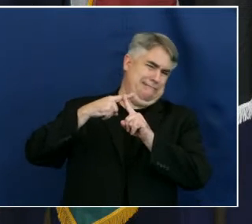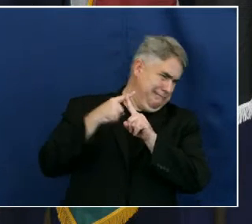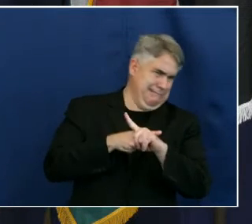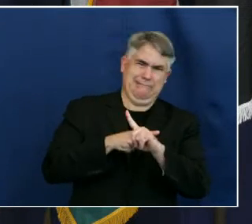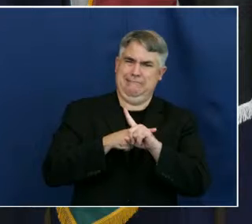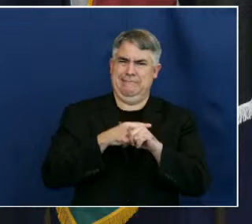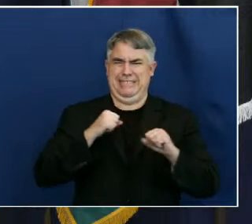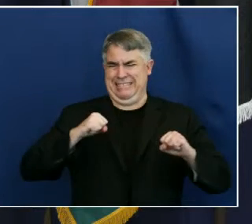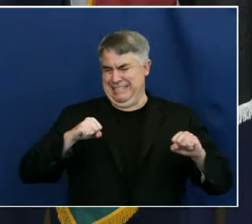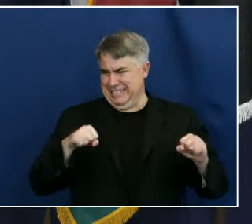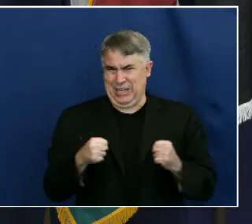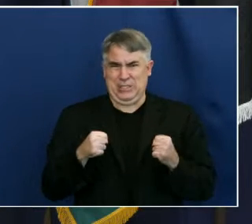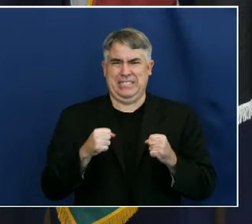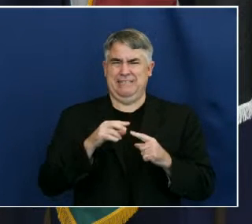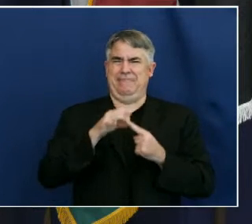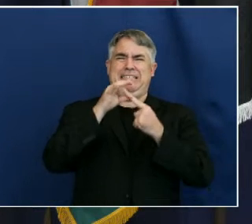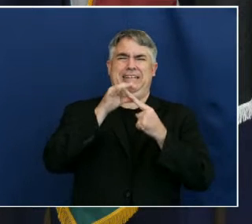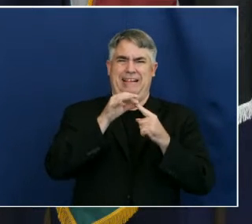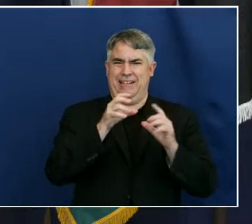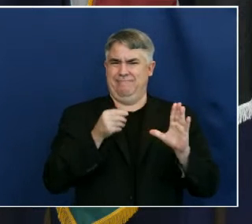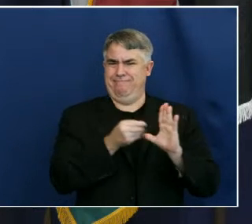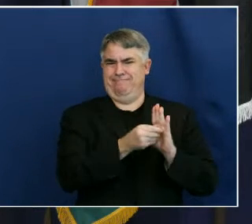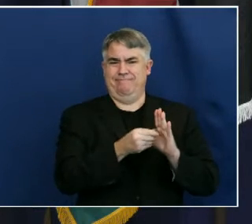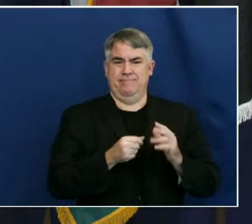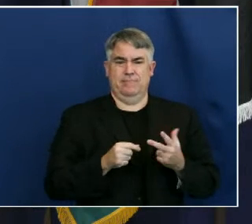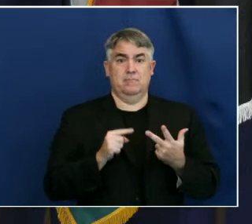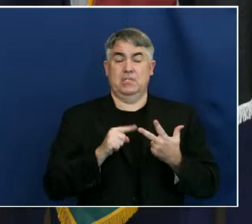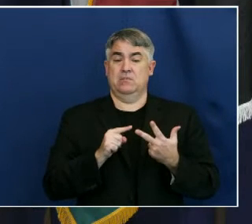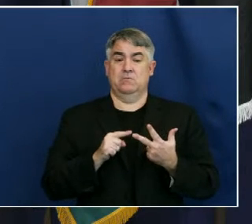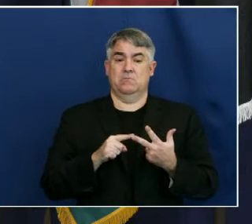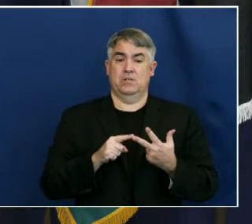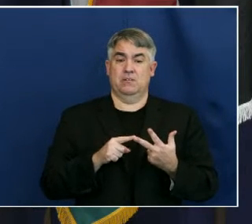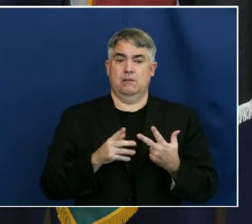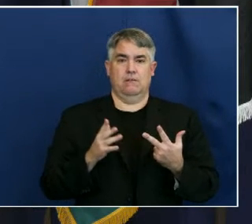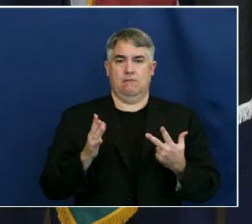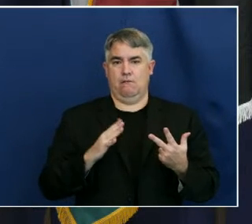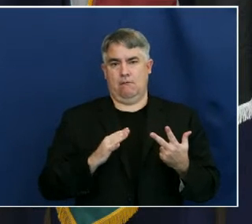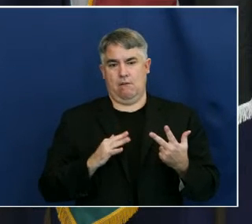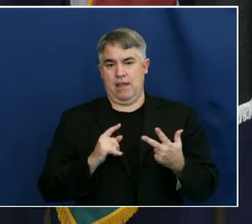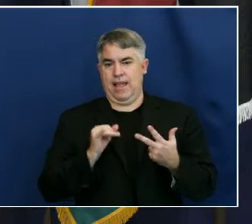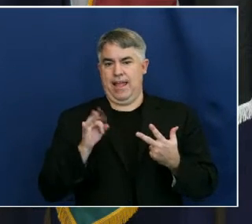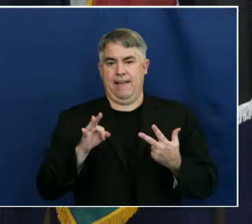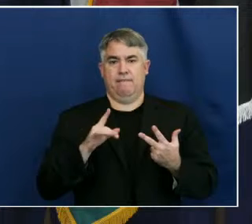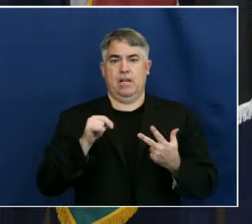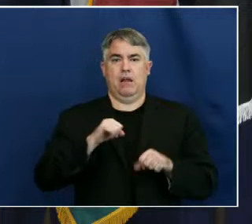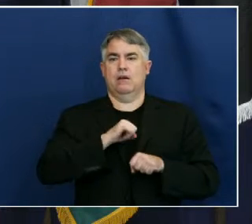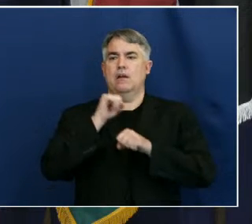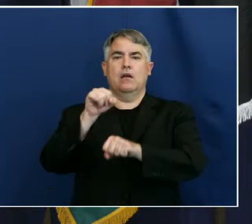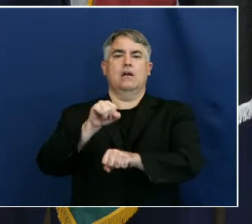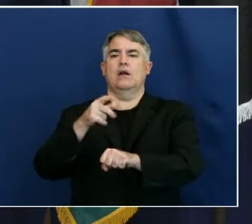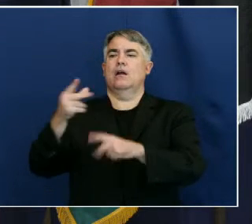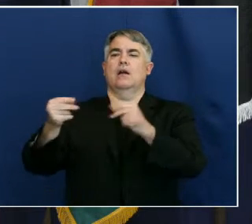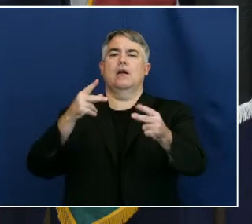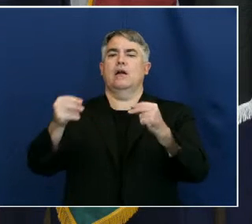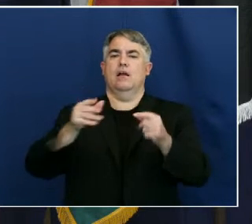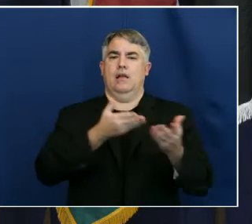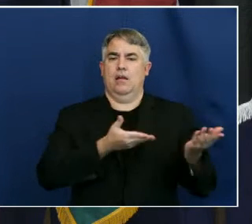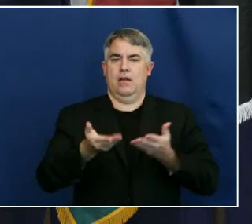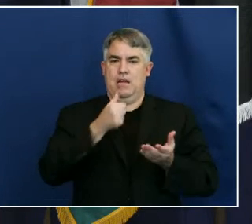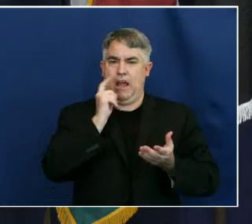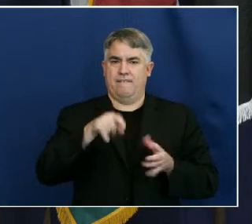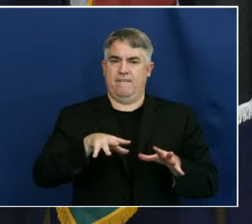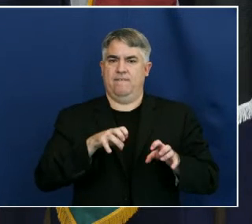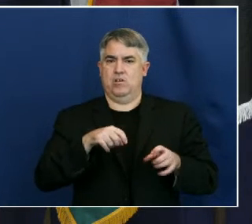to take out into those locations to vaccinate individuals that are hard to reach, like homeless individuals, much like we